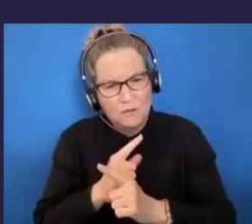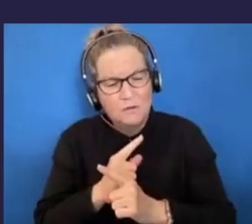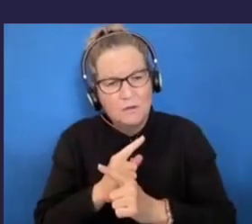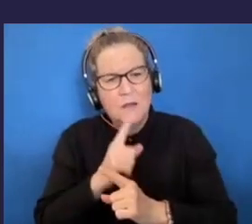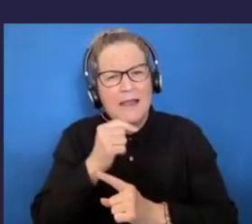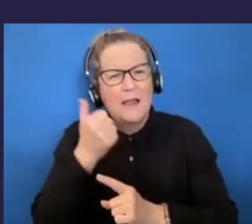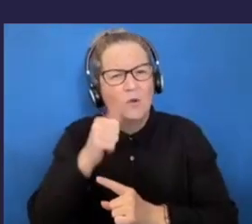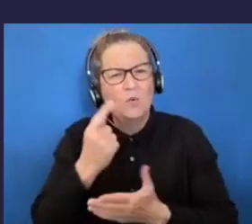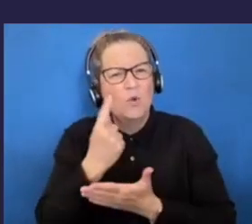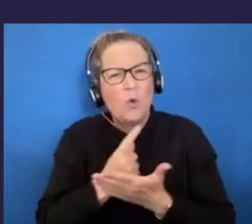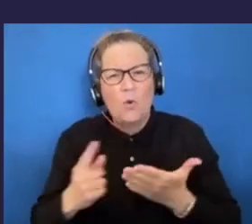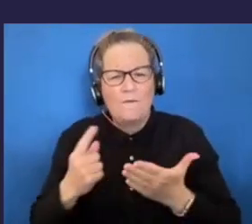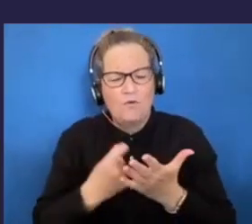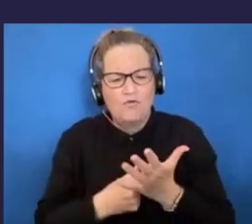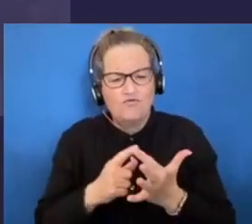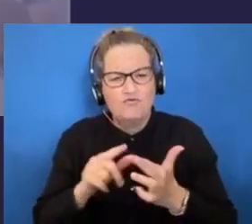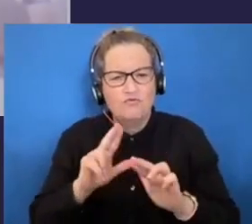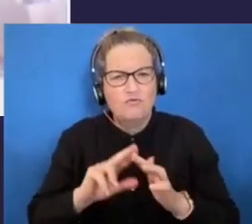only.